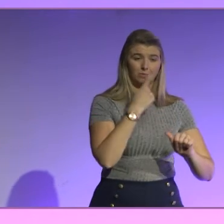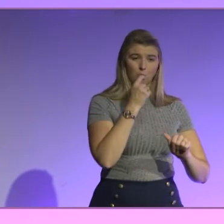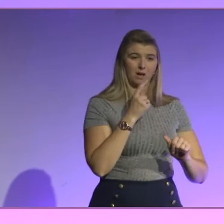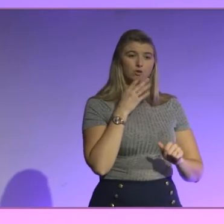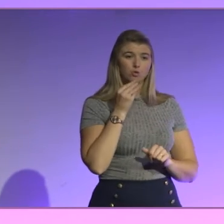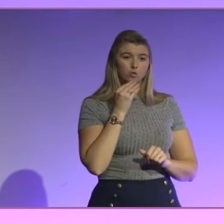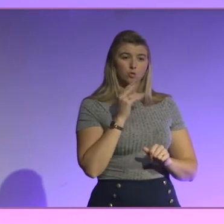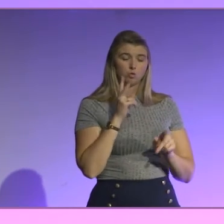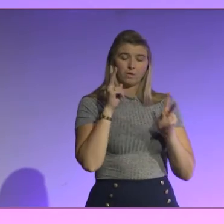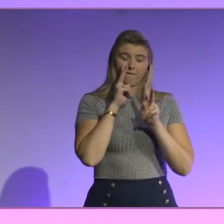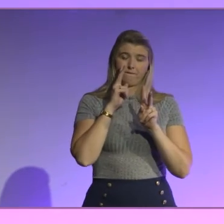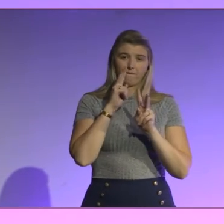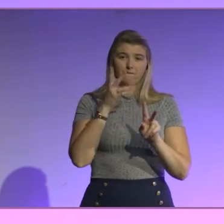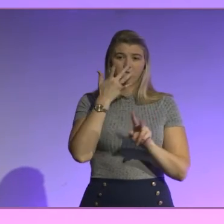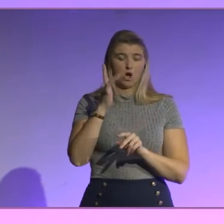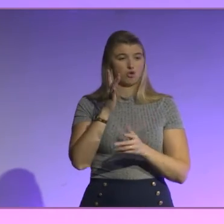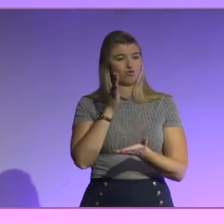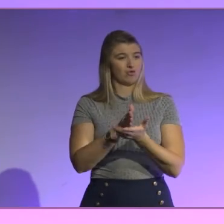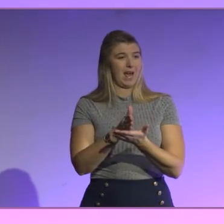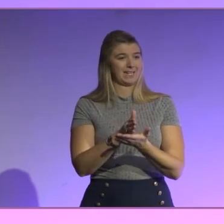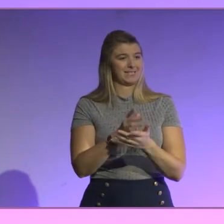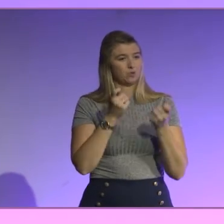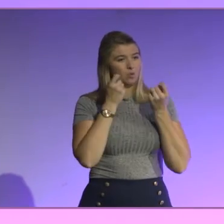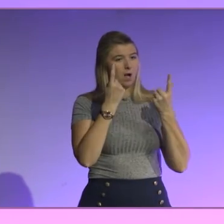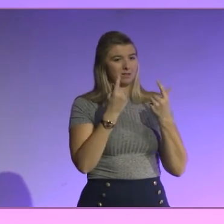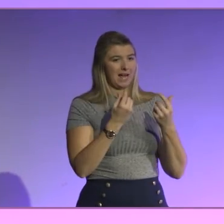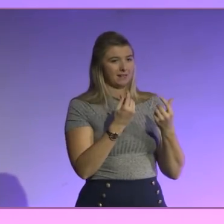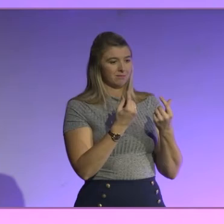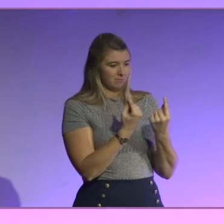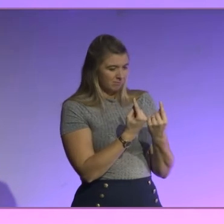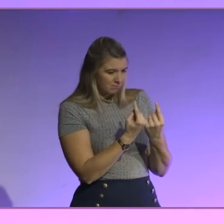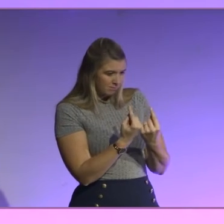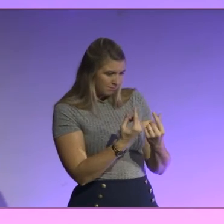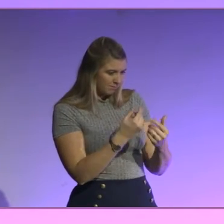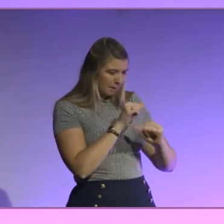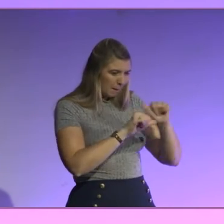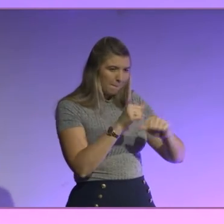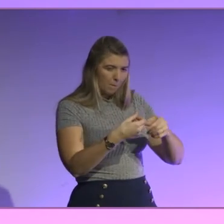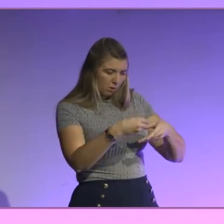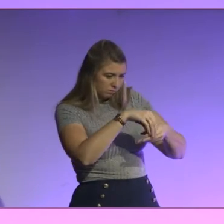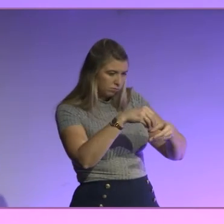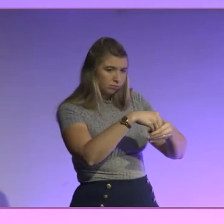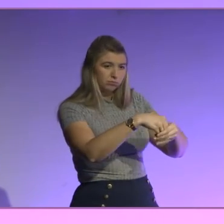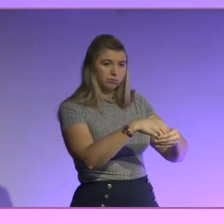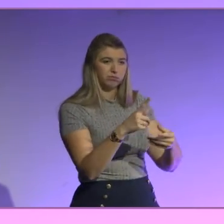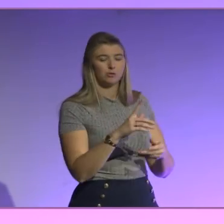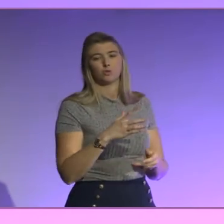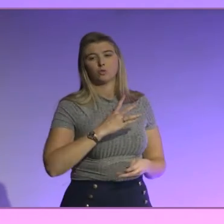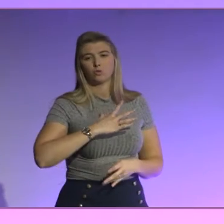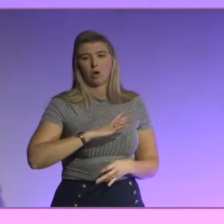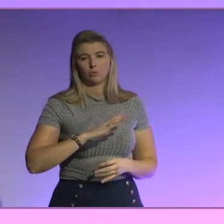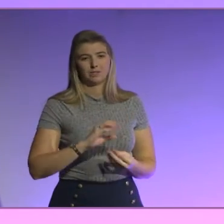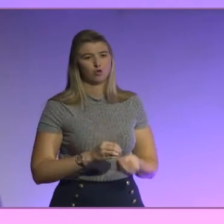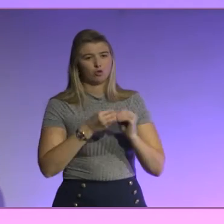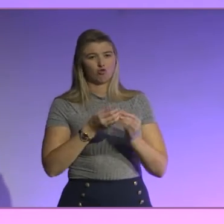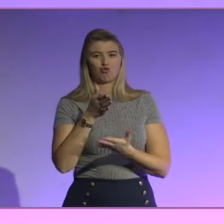virtual reality and simulation to understand the ergonomics of all the processes. So without having to construct a